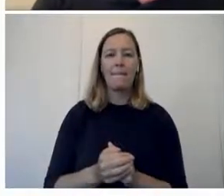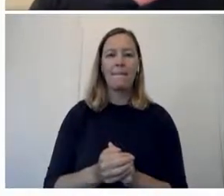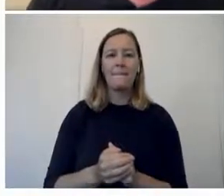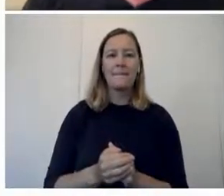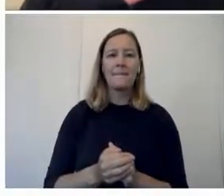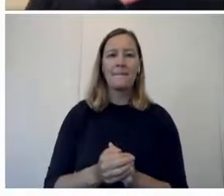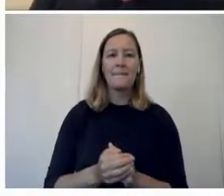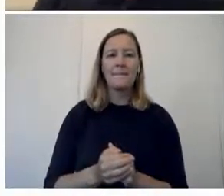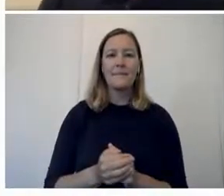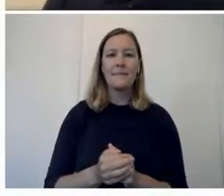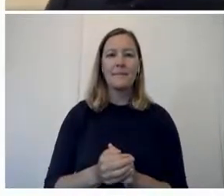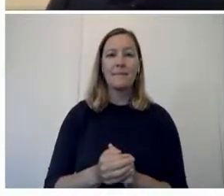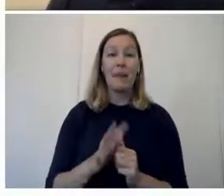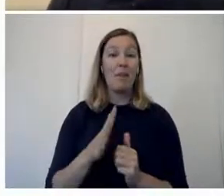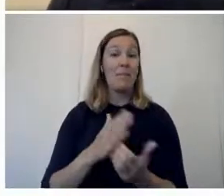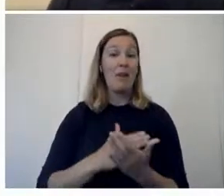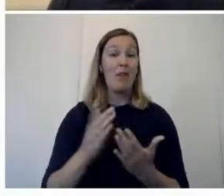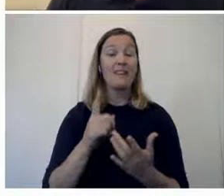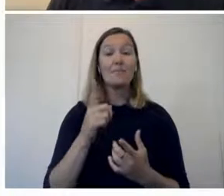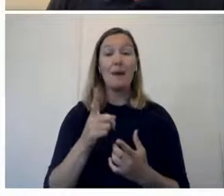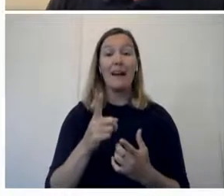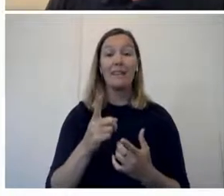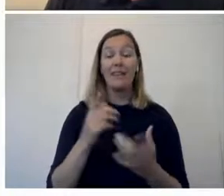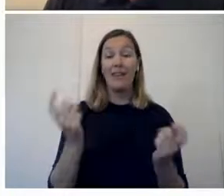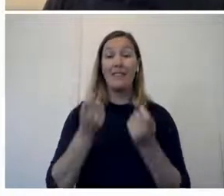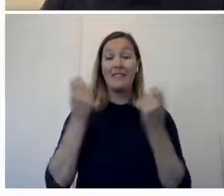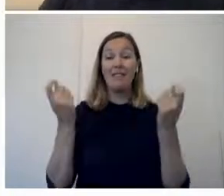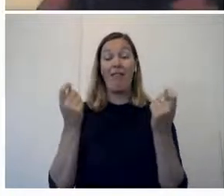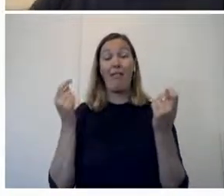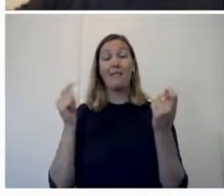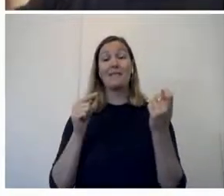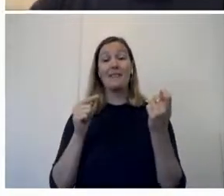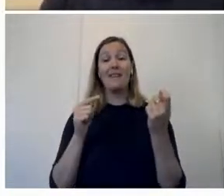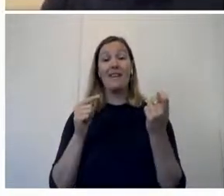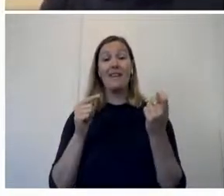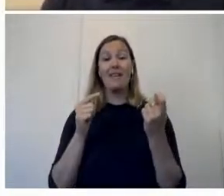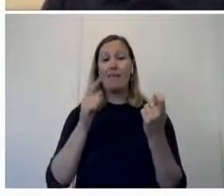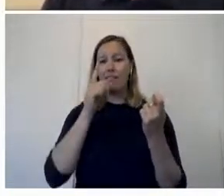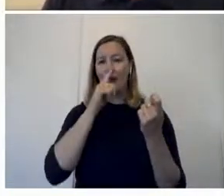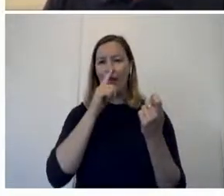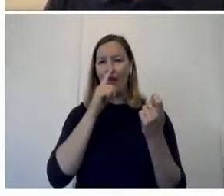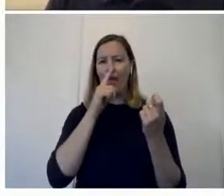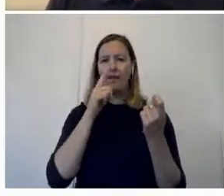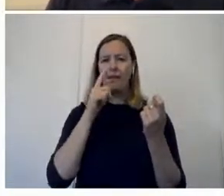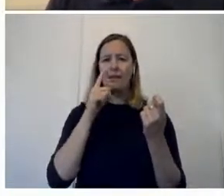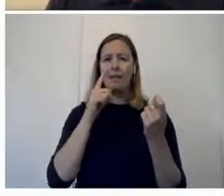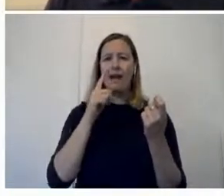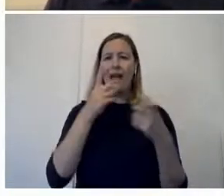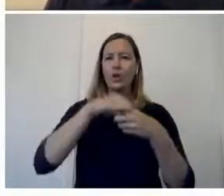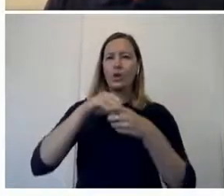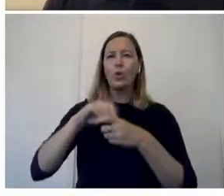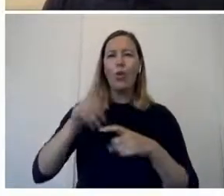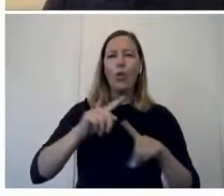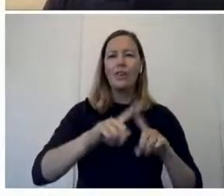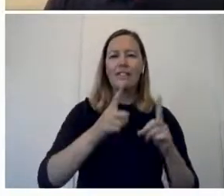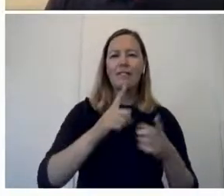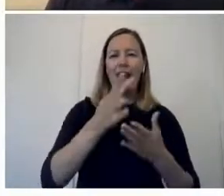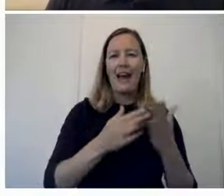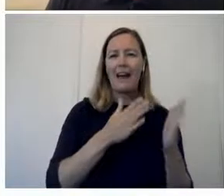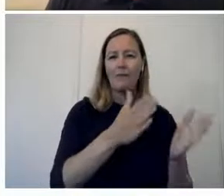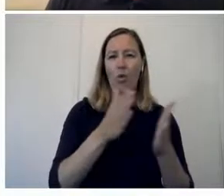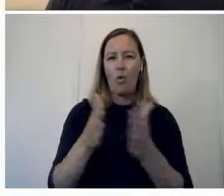fairly obvious maybe, but it turns out the festivals are a kind of foyer for all of those art forms. People can